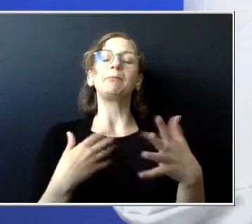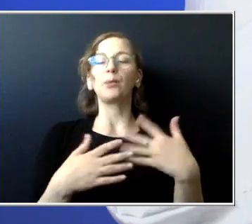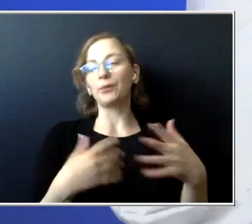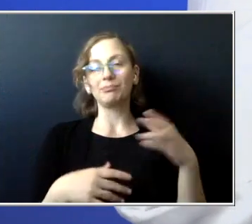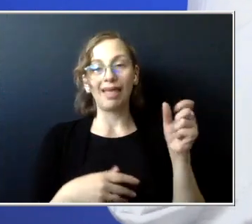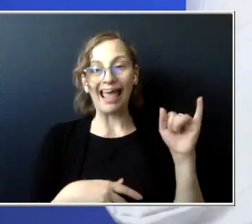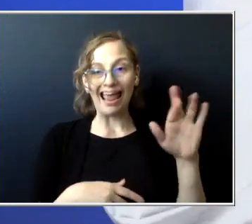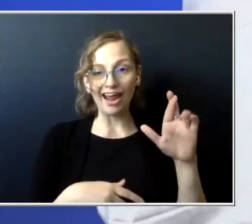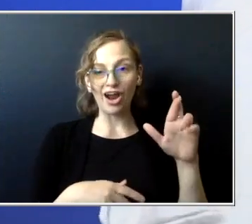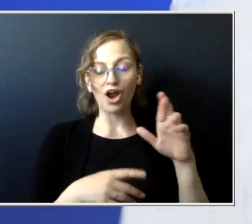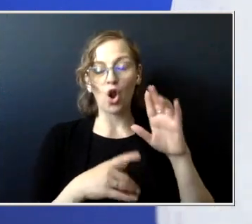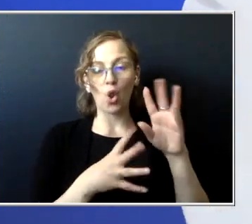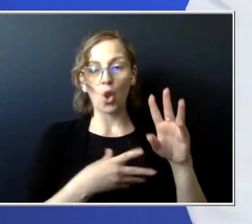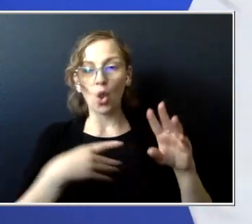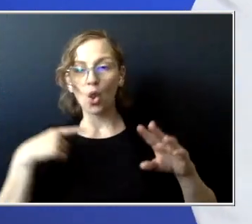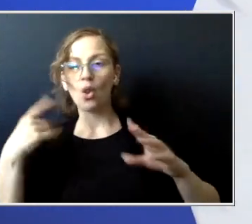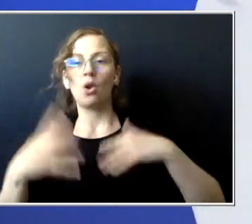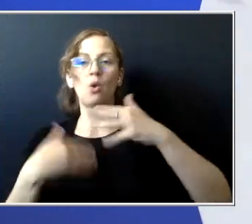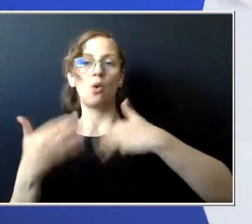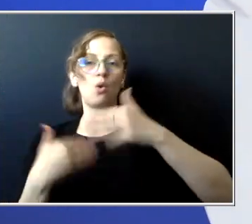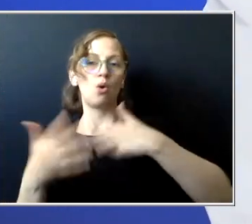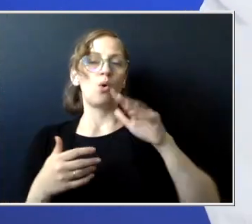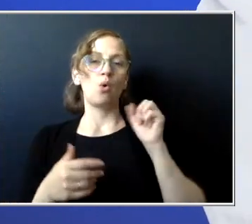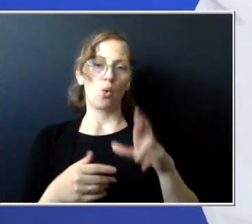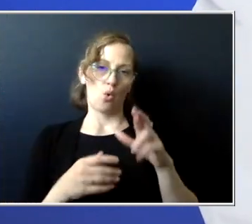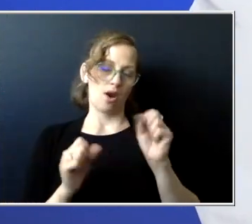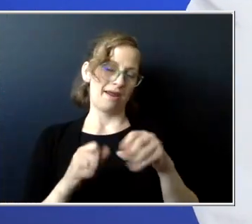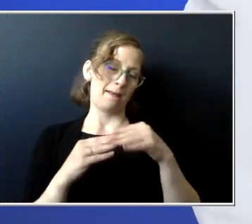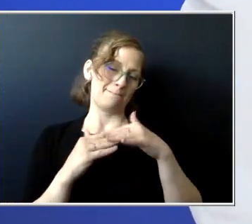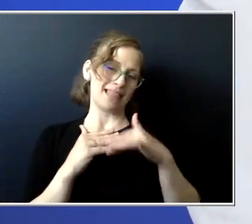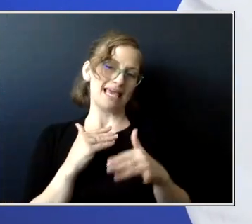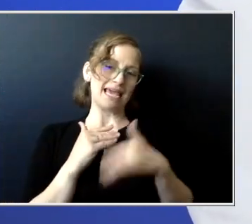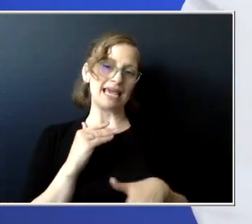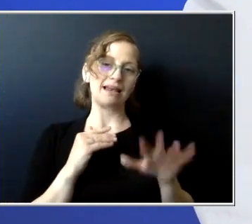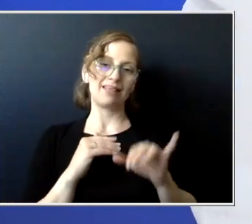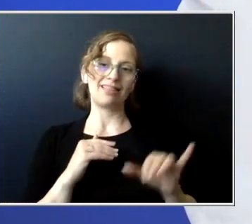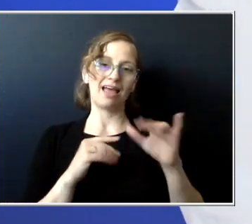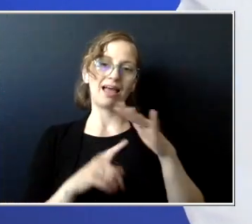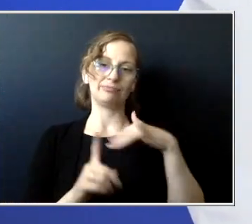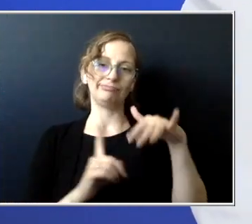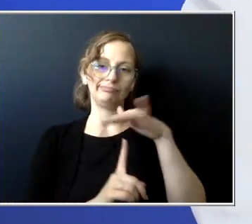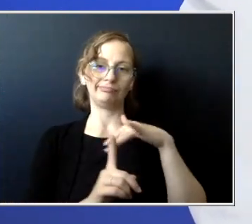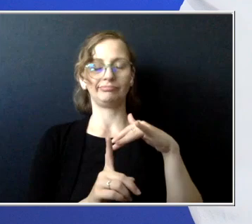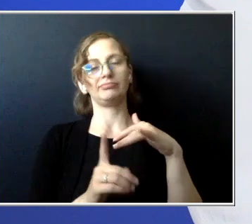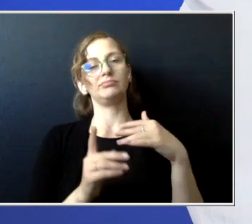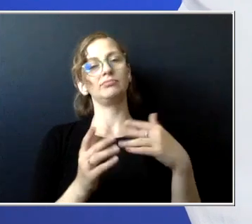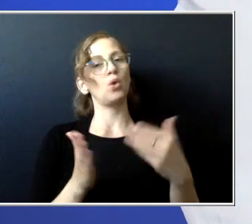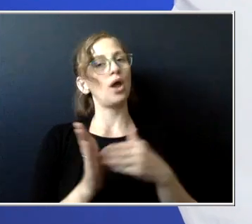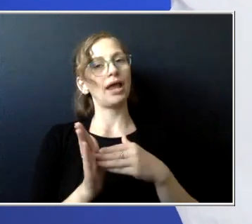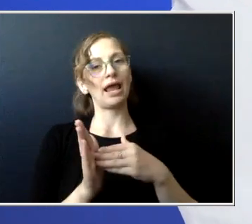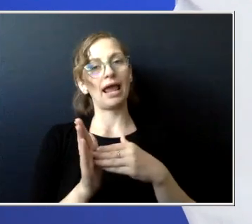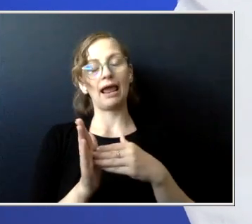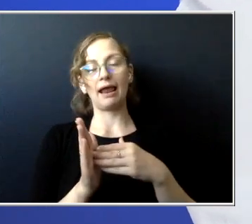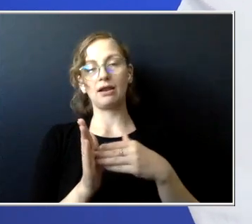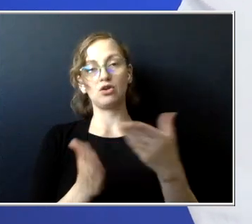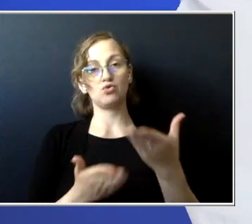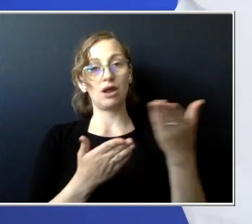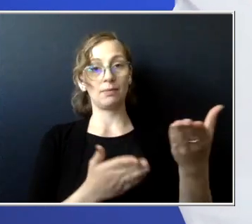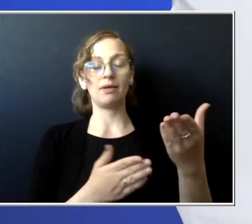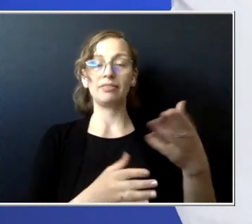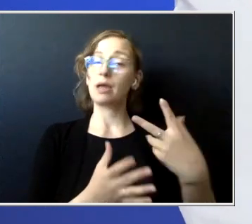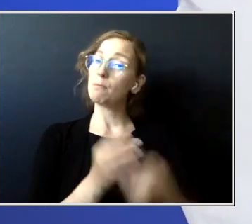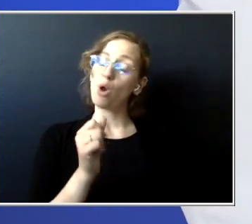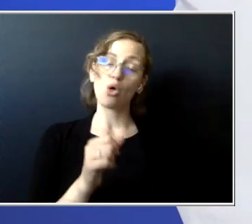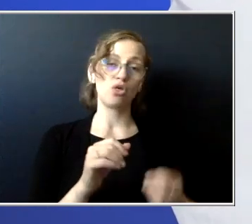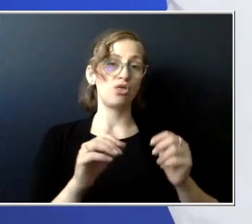there's bleeding around that site. So the recommendations for this, again, they're both class 1 recalls, which means they've been associated with